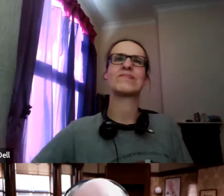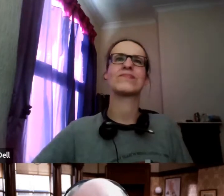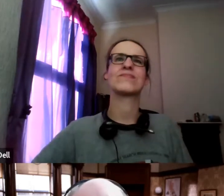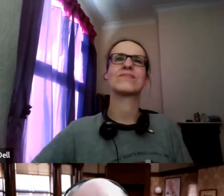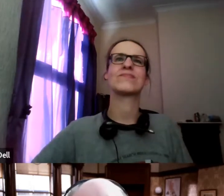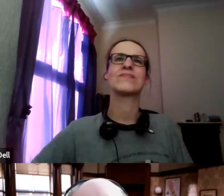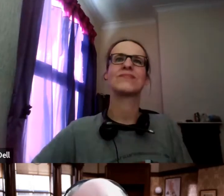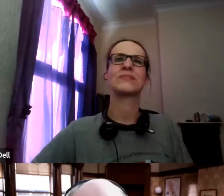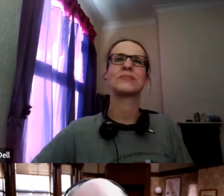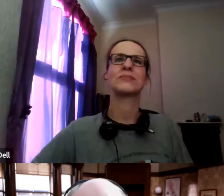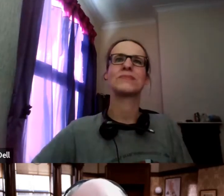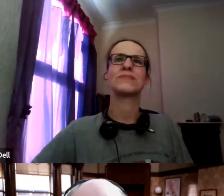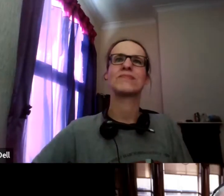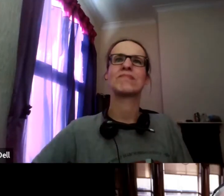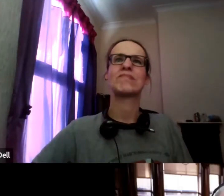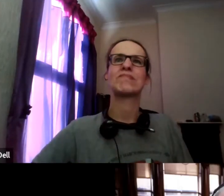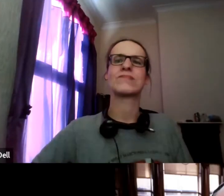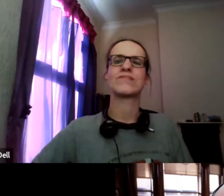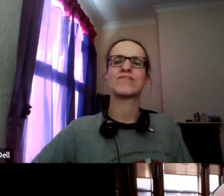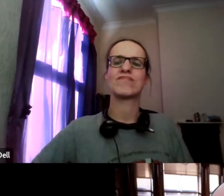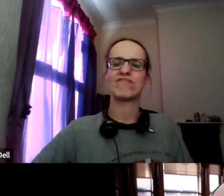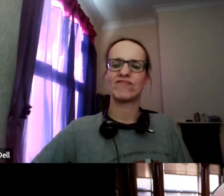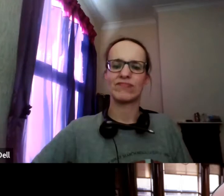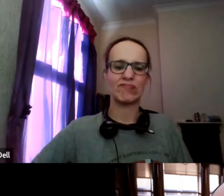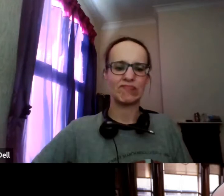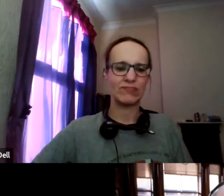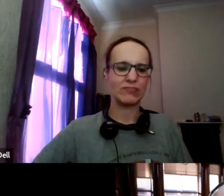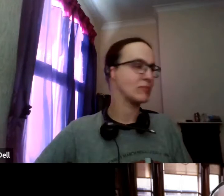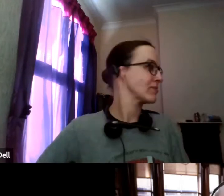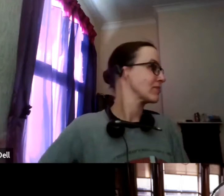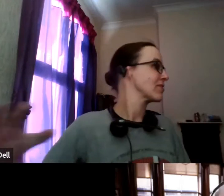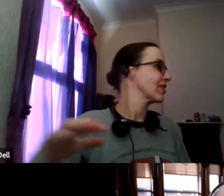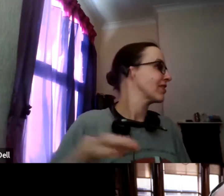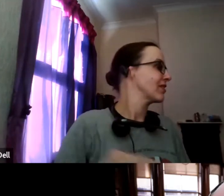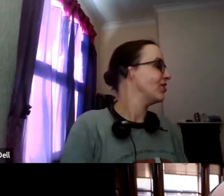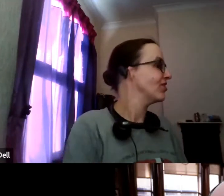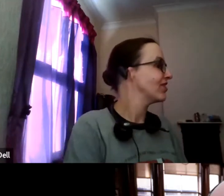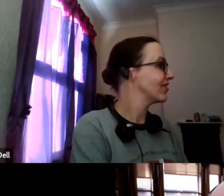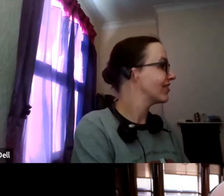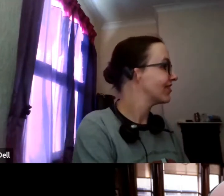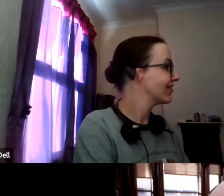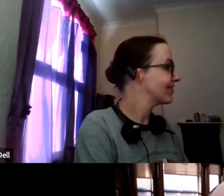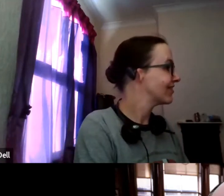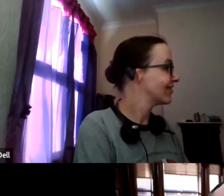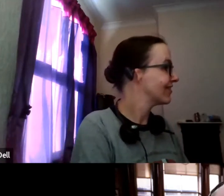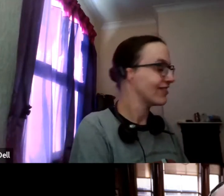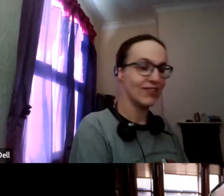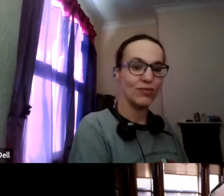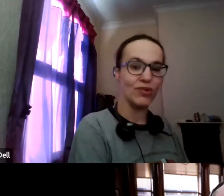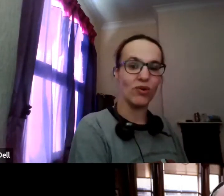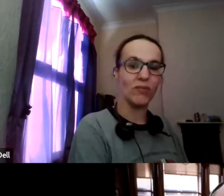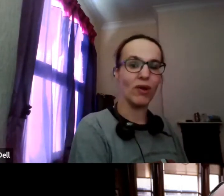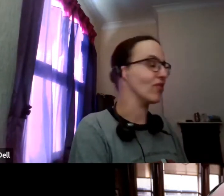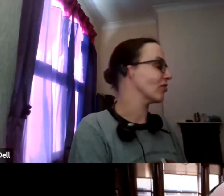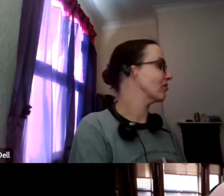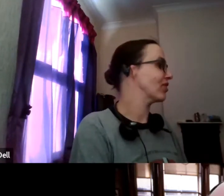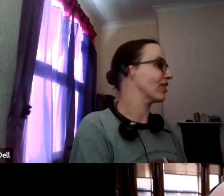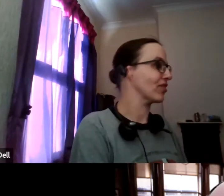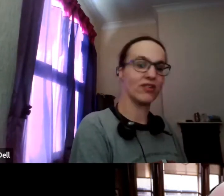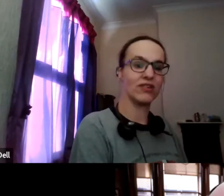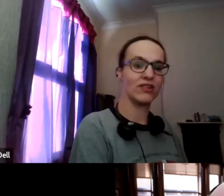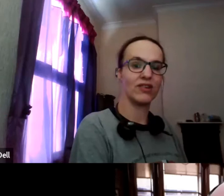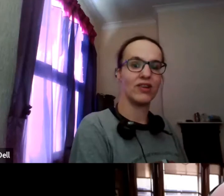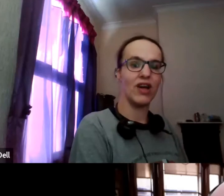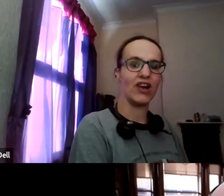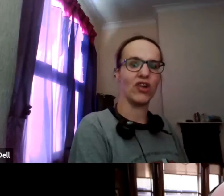to Doug. Thank you, Doug. Thank you. Thank you, Natalia. That was brilliant, as always.